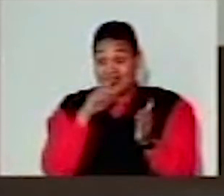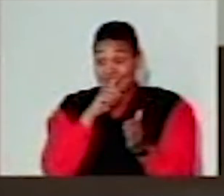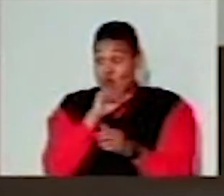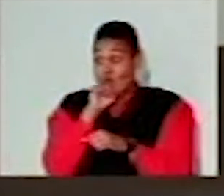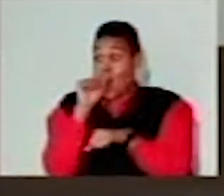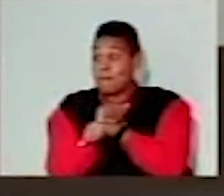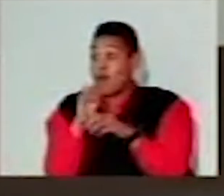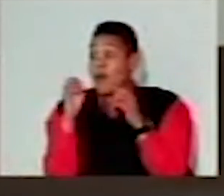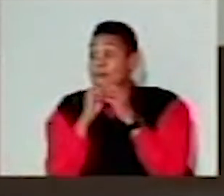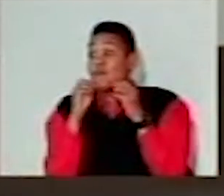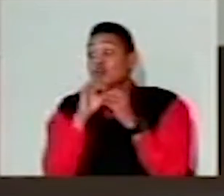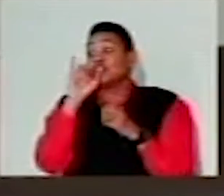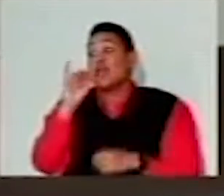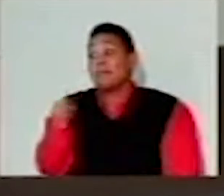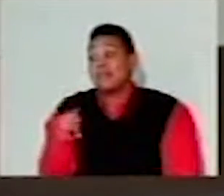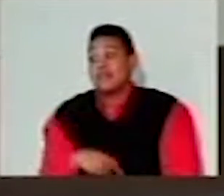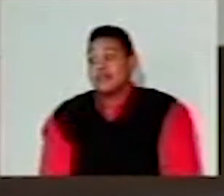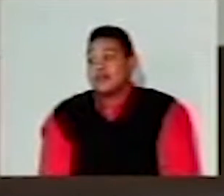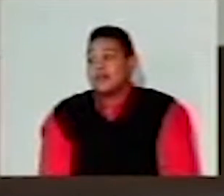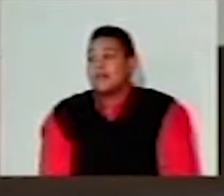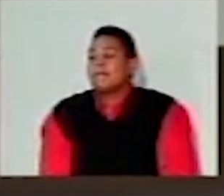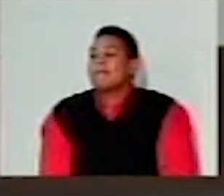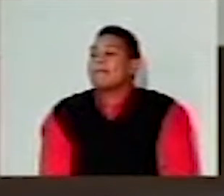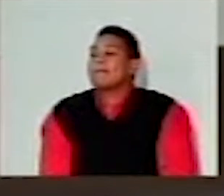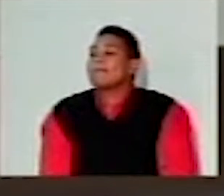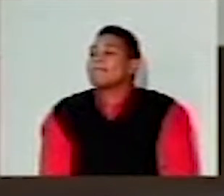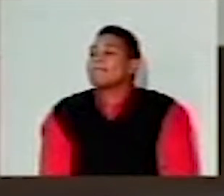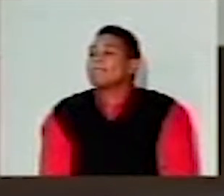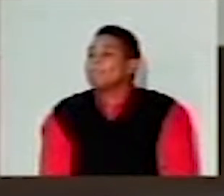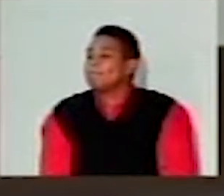appoint more JPs.